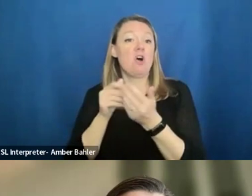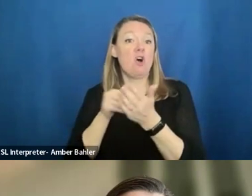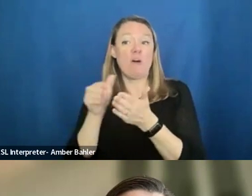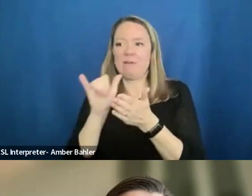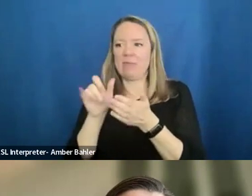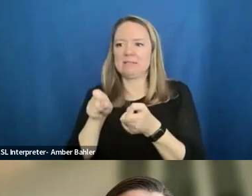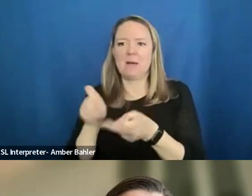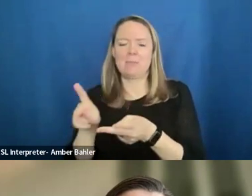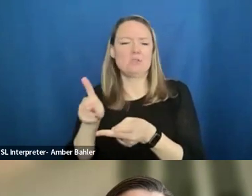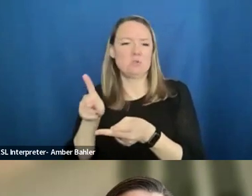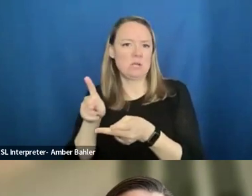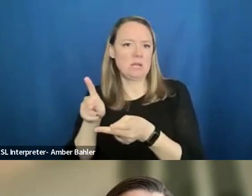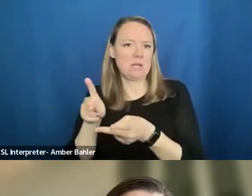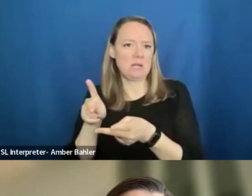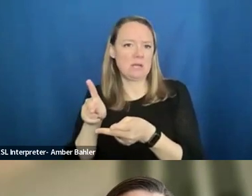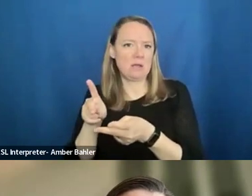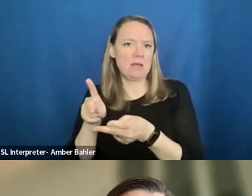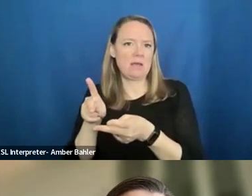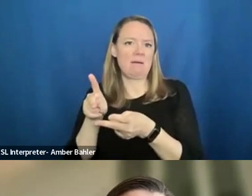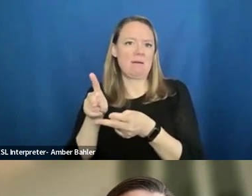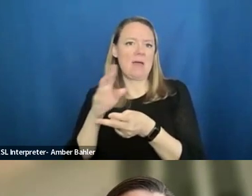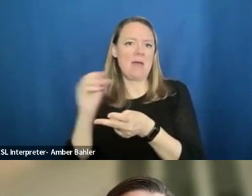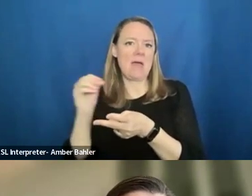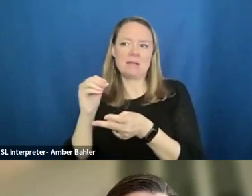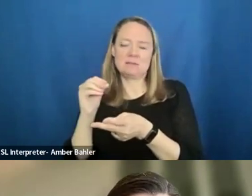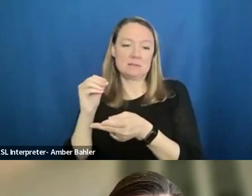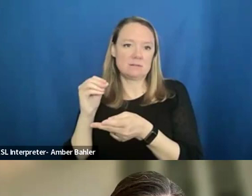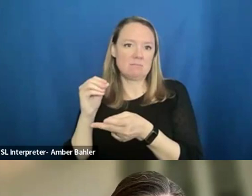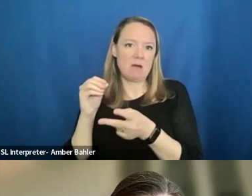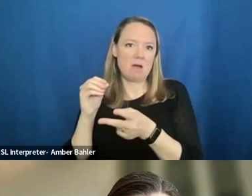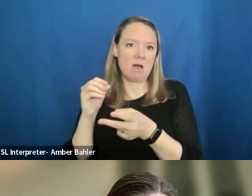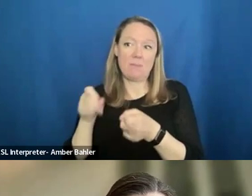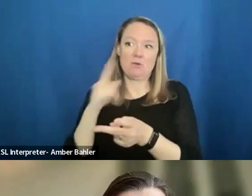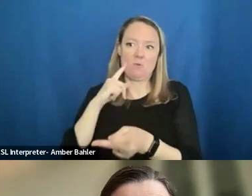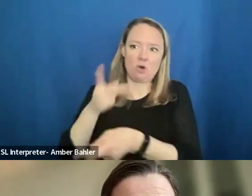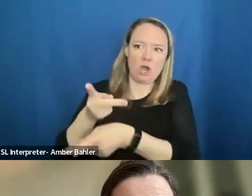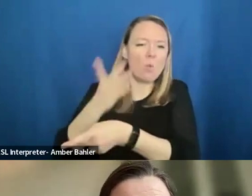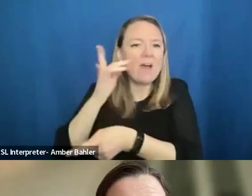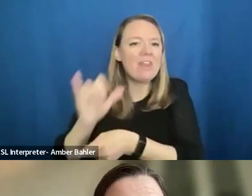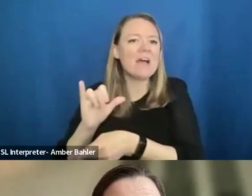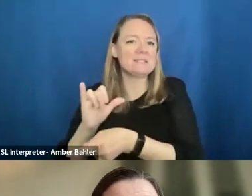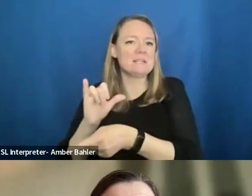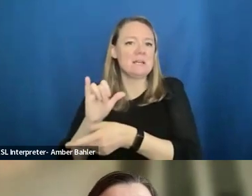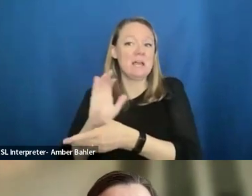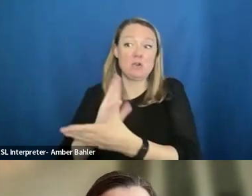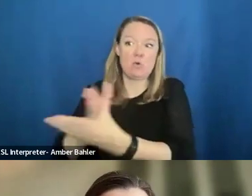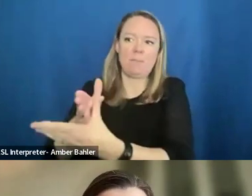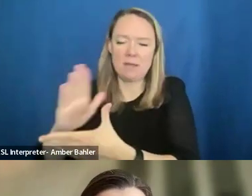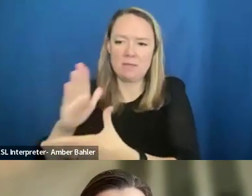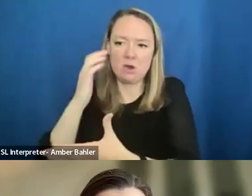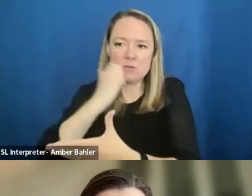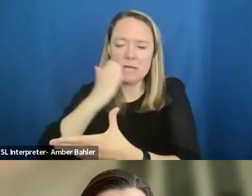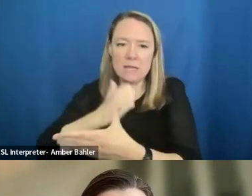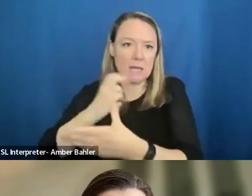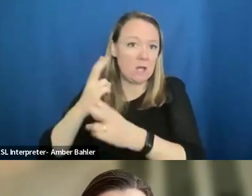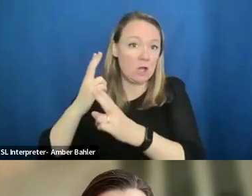care that because it's an interruption. For whatever reason, it's an interruption of the daily use cycle, either because they're in an ED or because